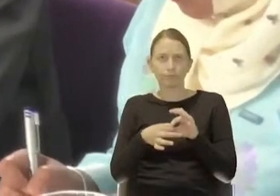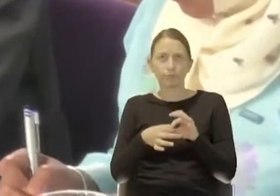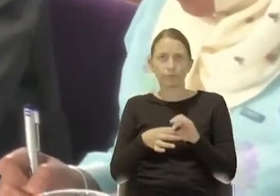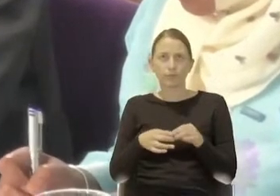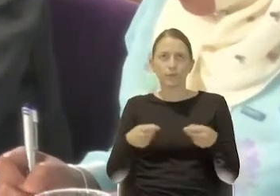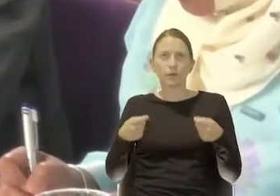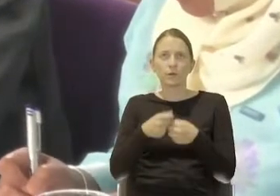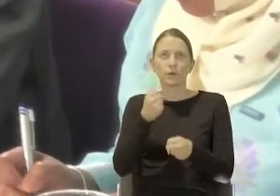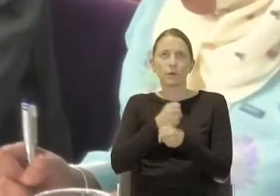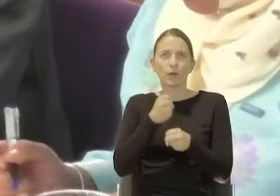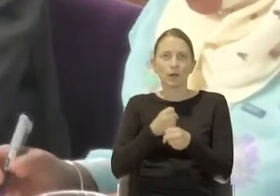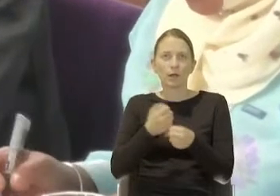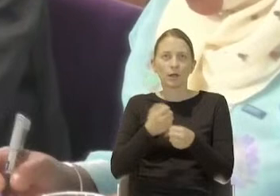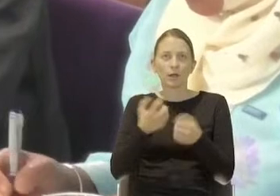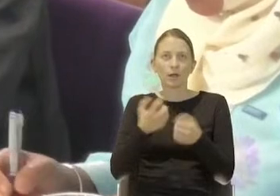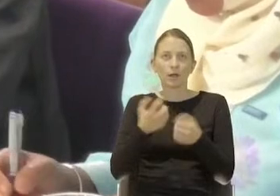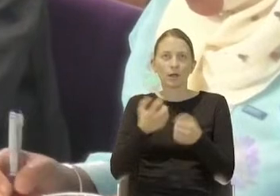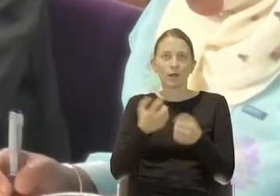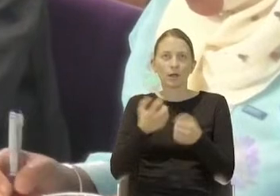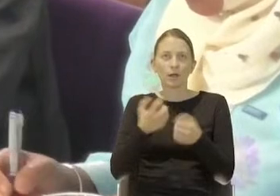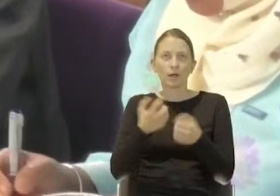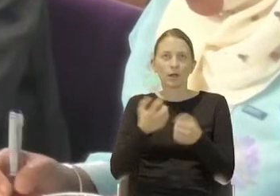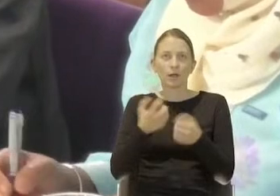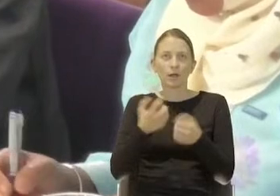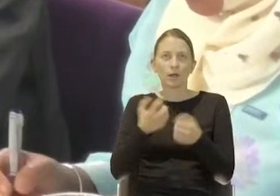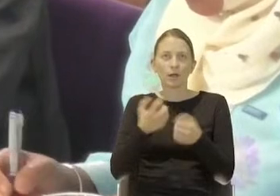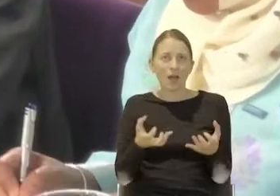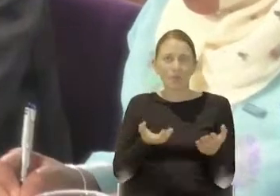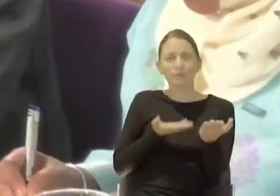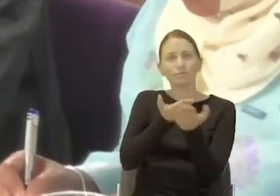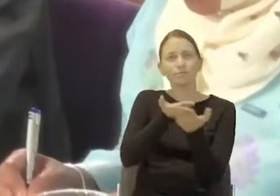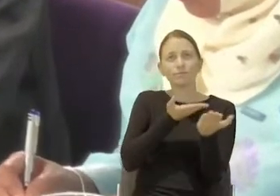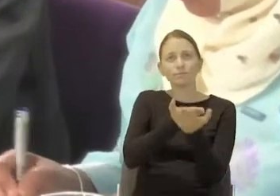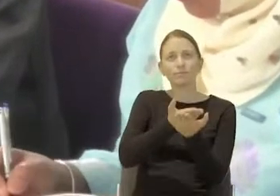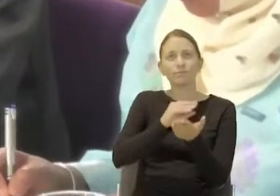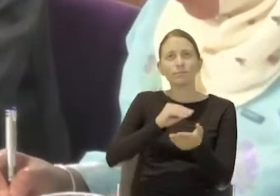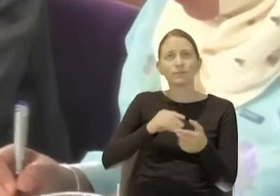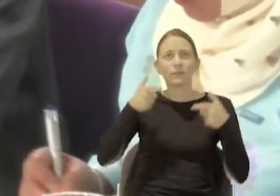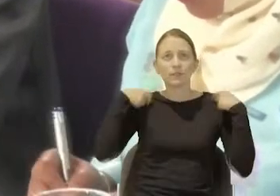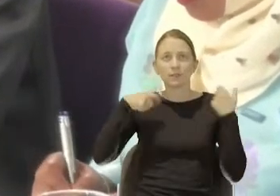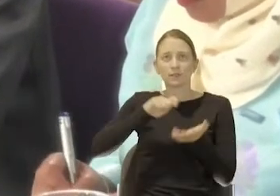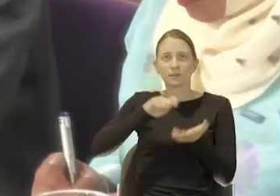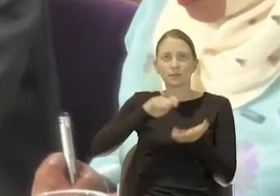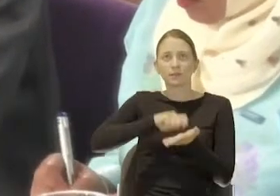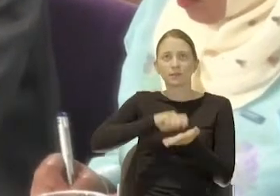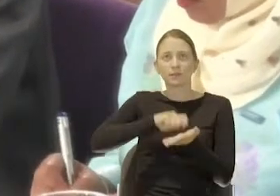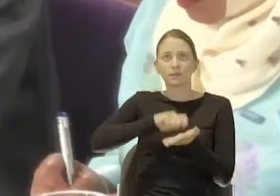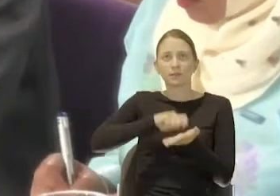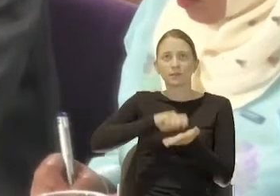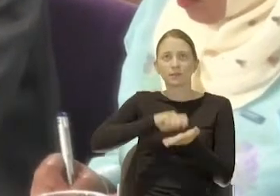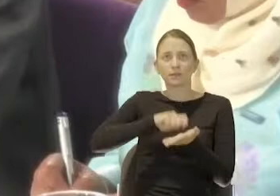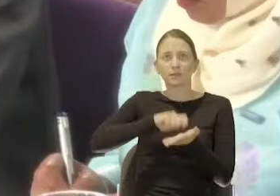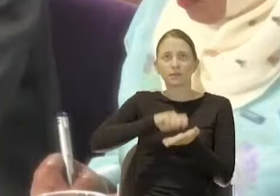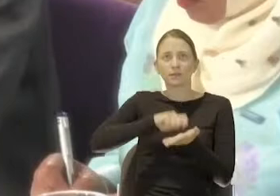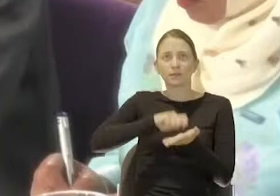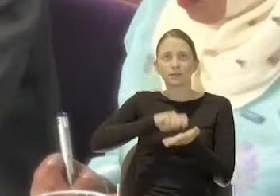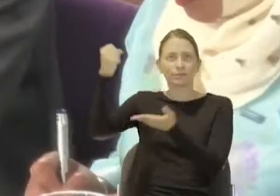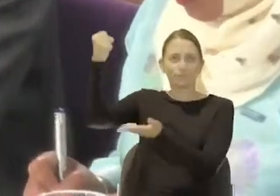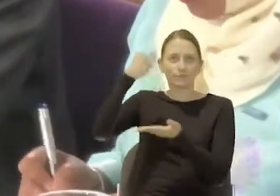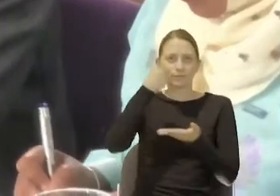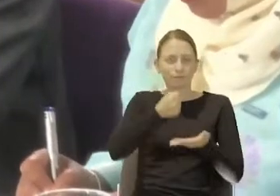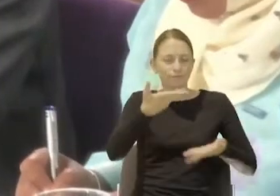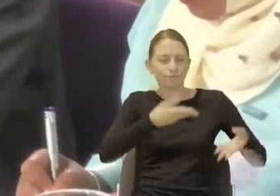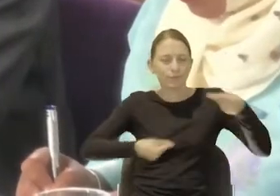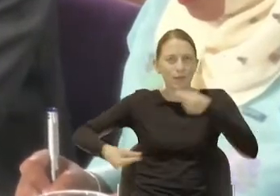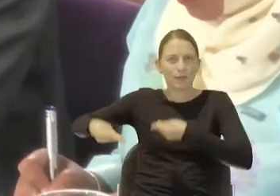General to increase the regular budget allocation to UN Habitat, and also the resolutions of the